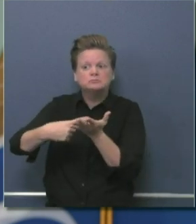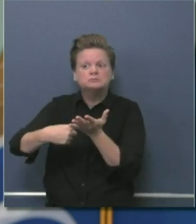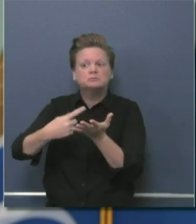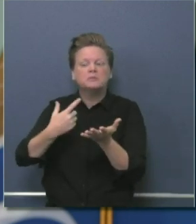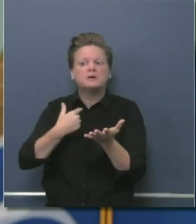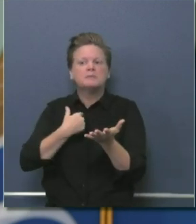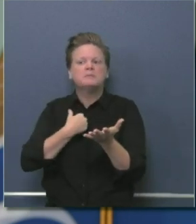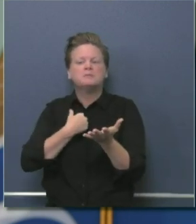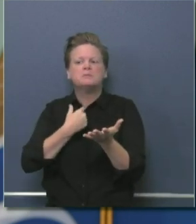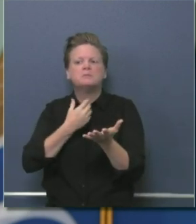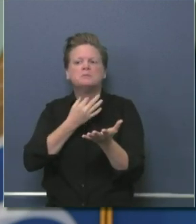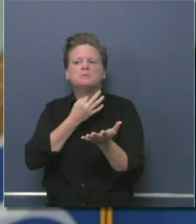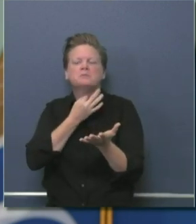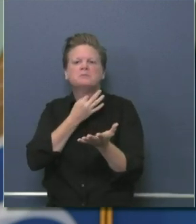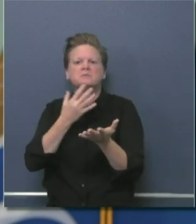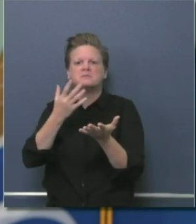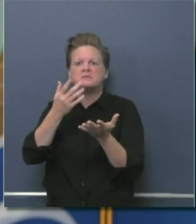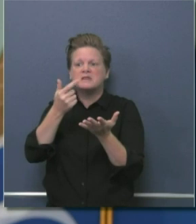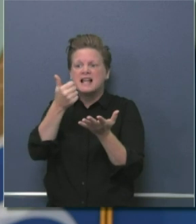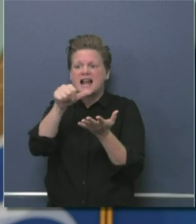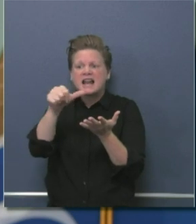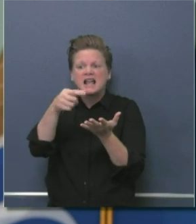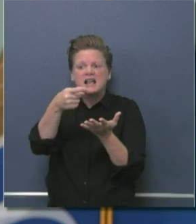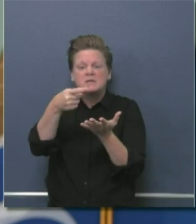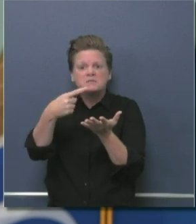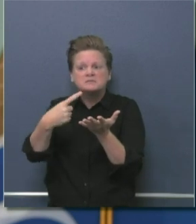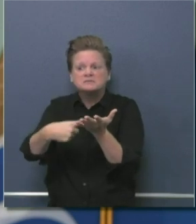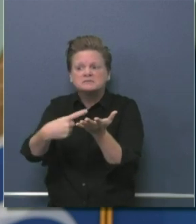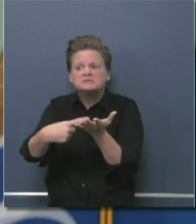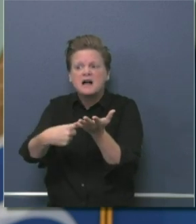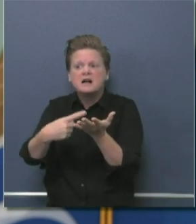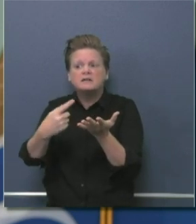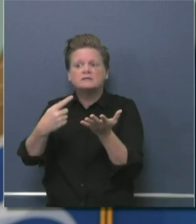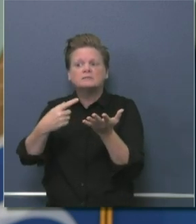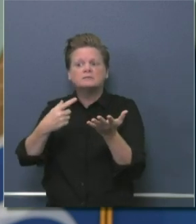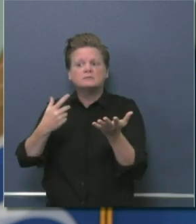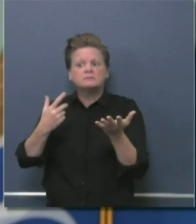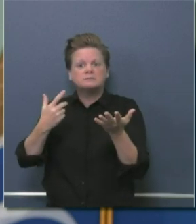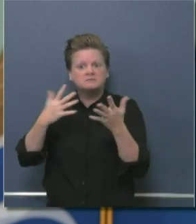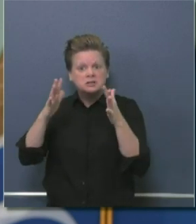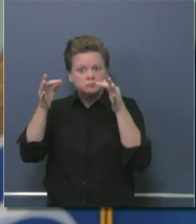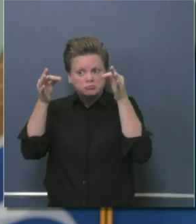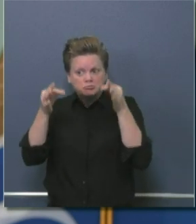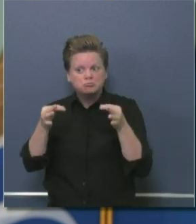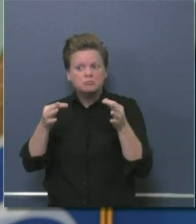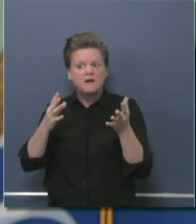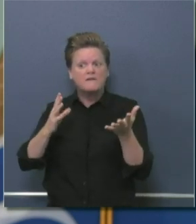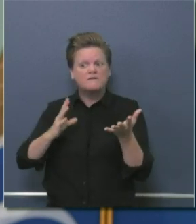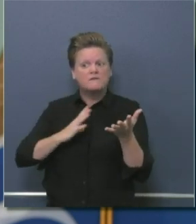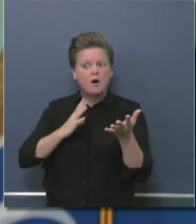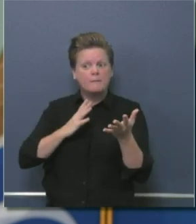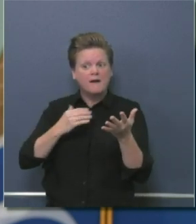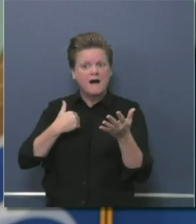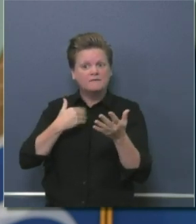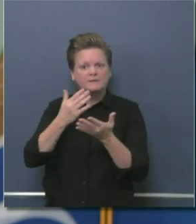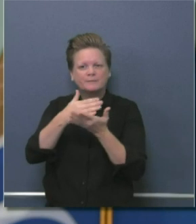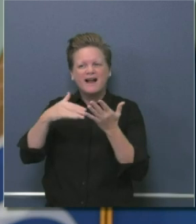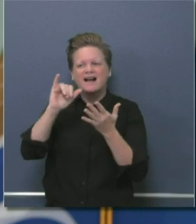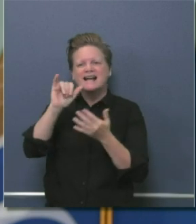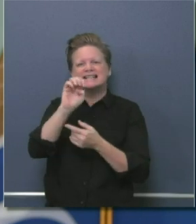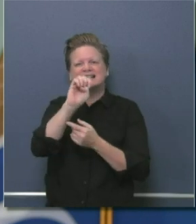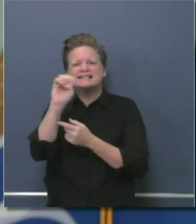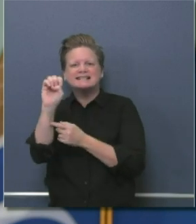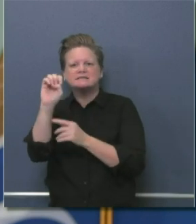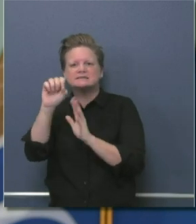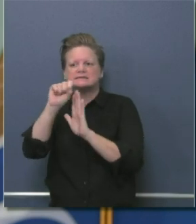under discussion to make that pact more formal, the way northeastern states have done to negotiate for PPE